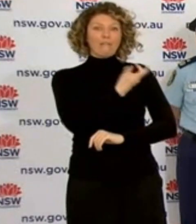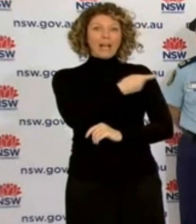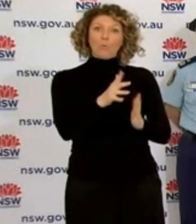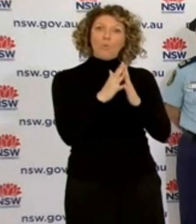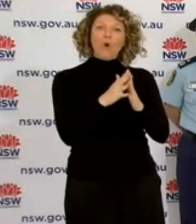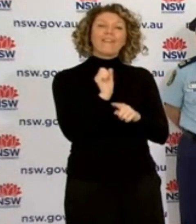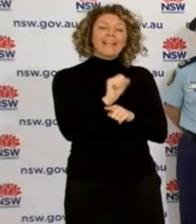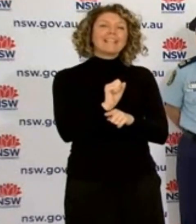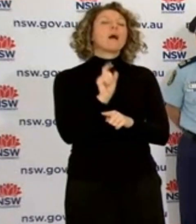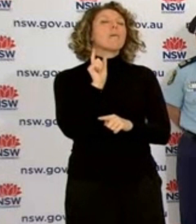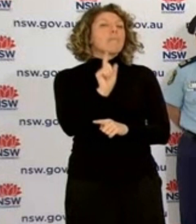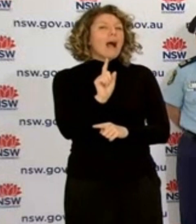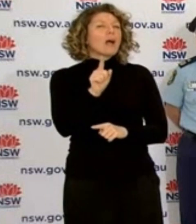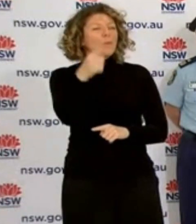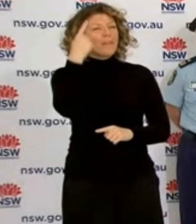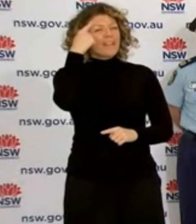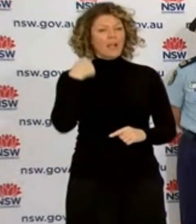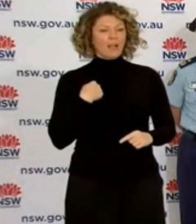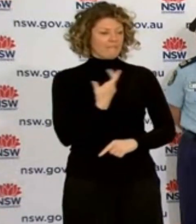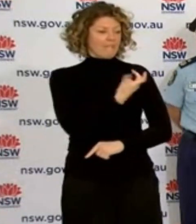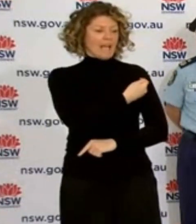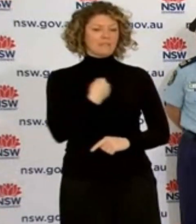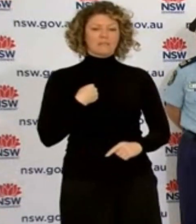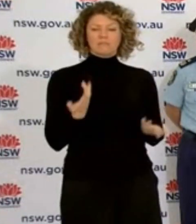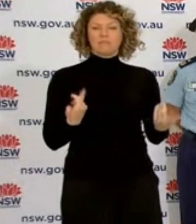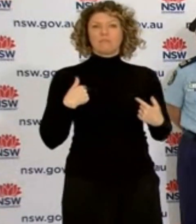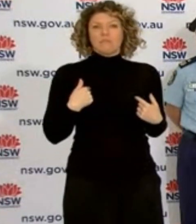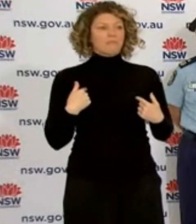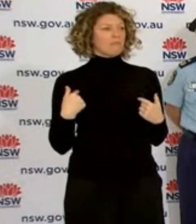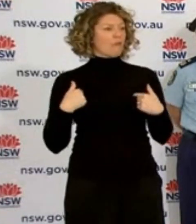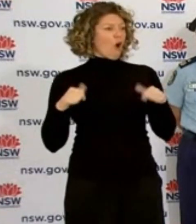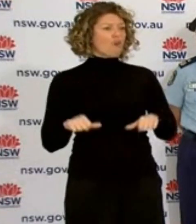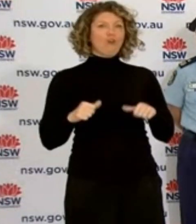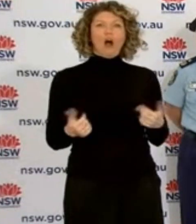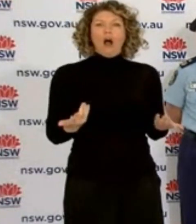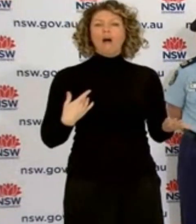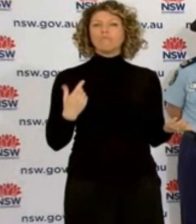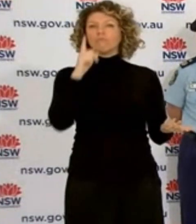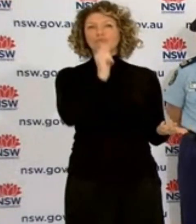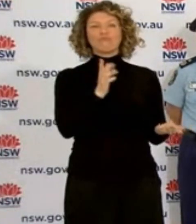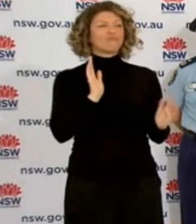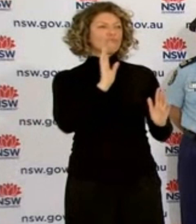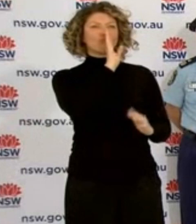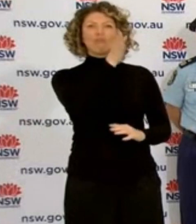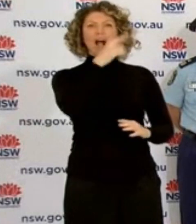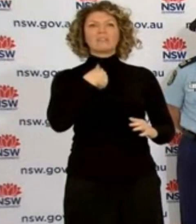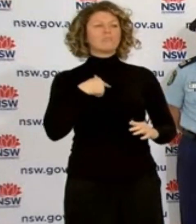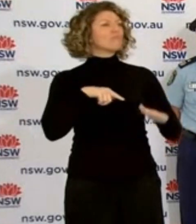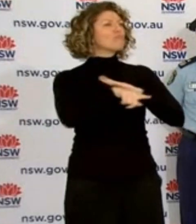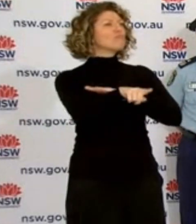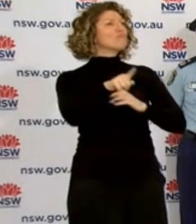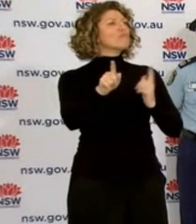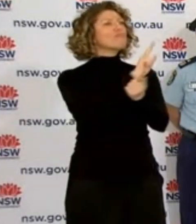effect, and this is really important, because just because you are vaccinated, it doesn't mean that you're immediately